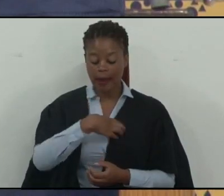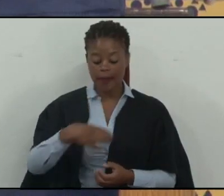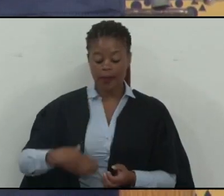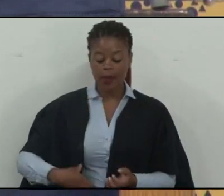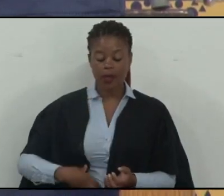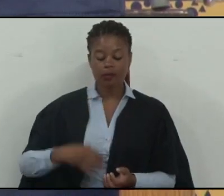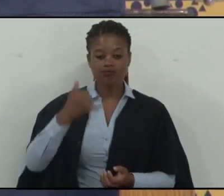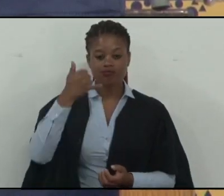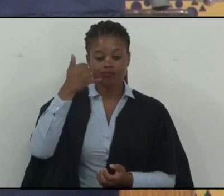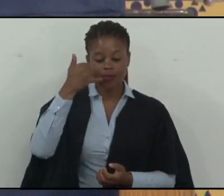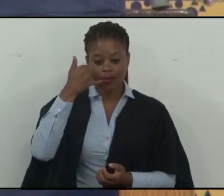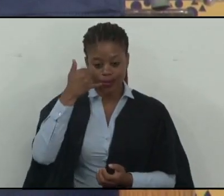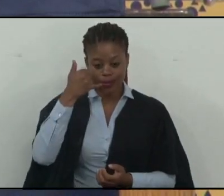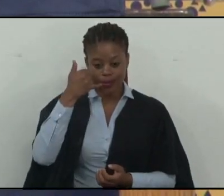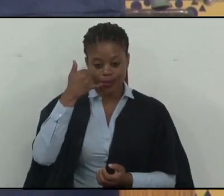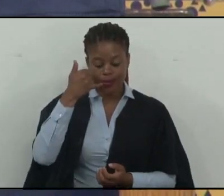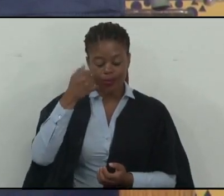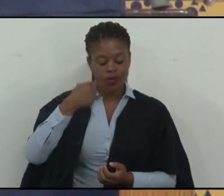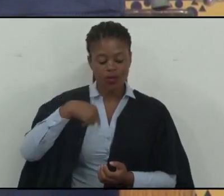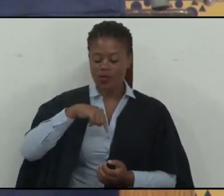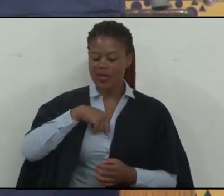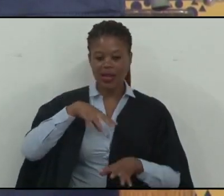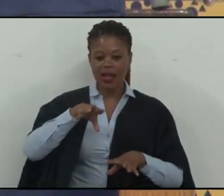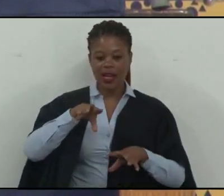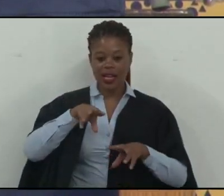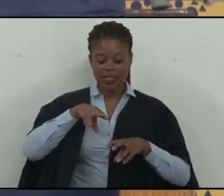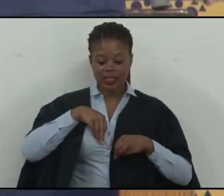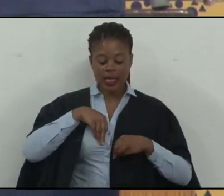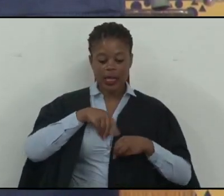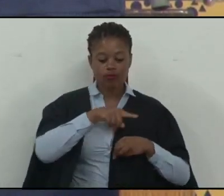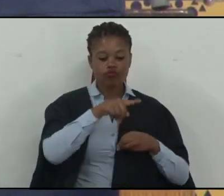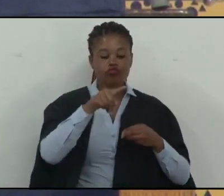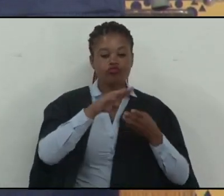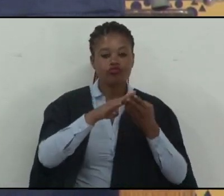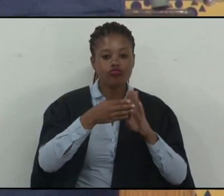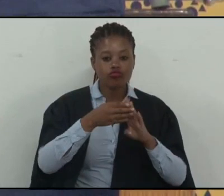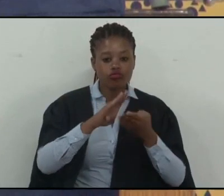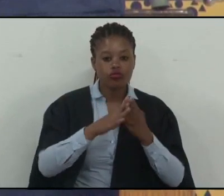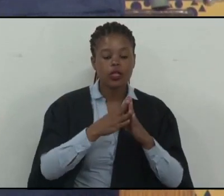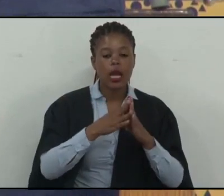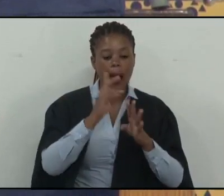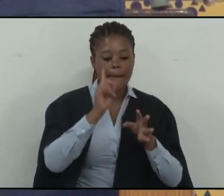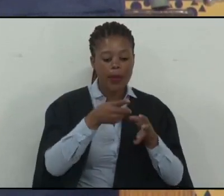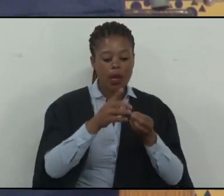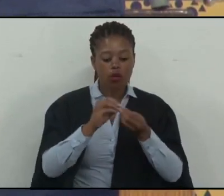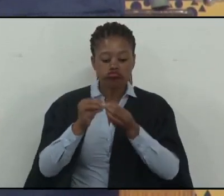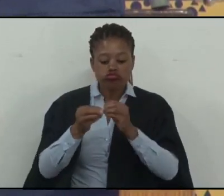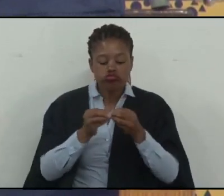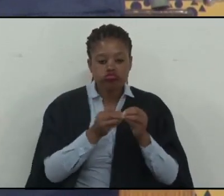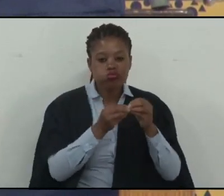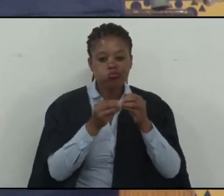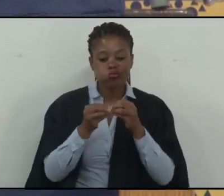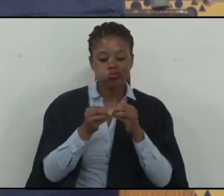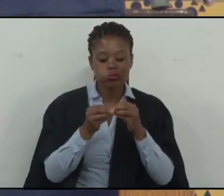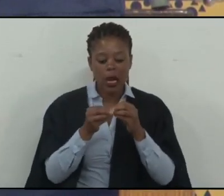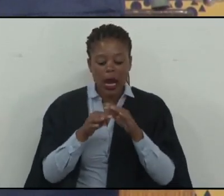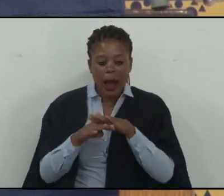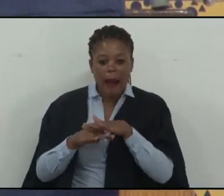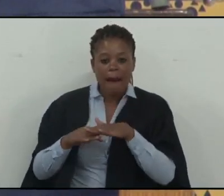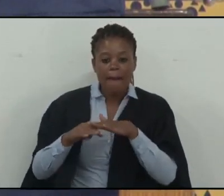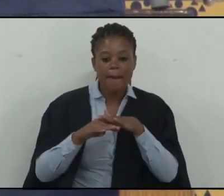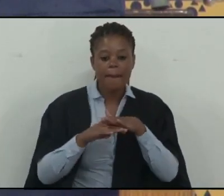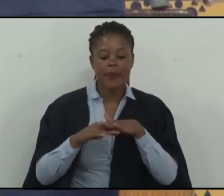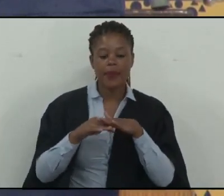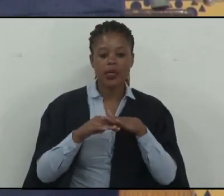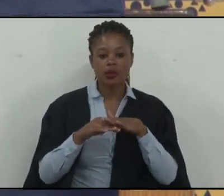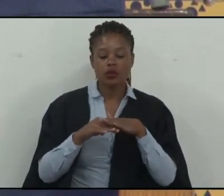we do not accept that human society should be constructed on the basis of a